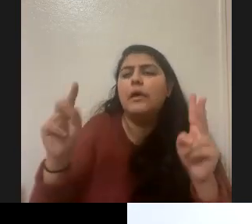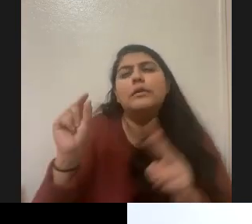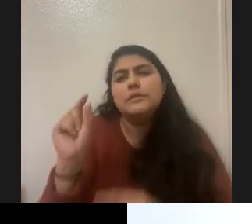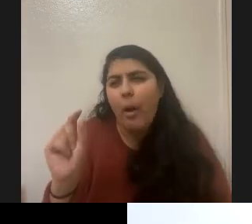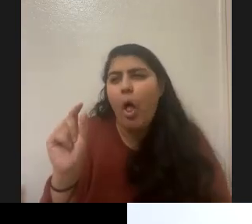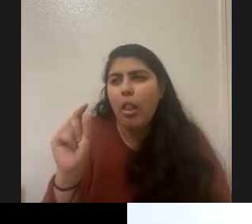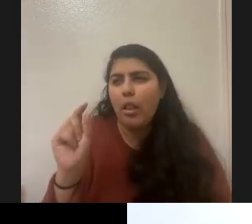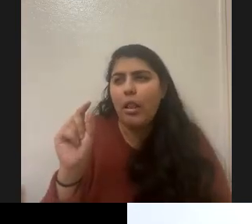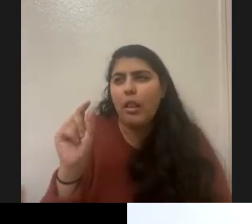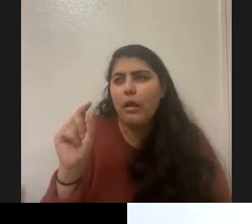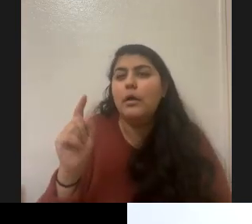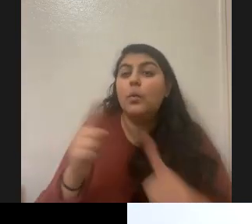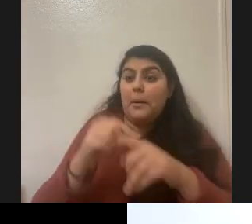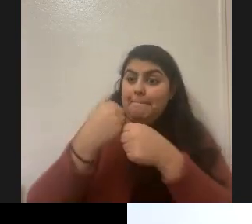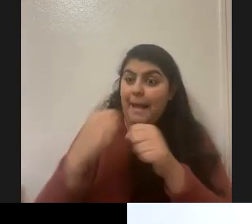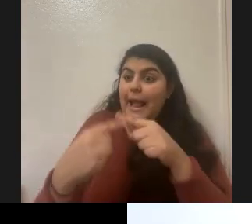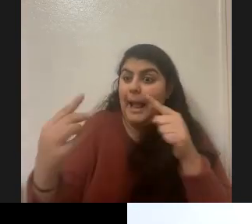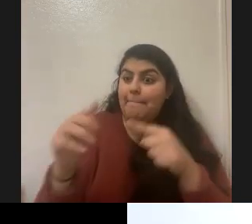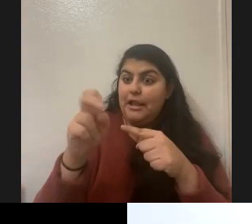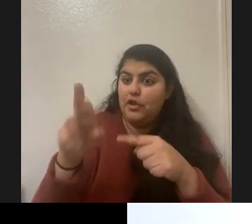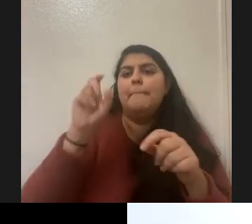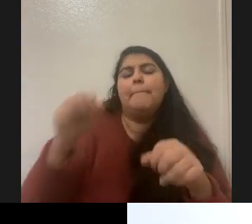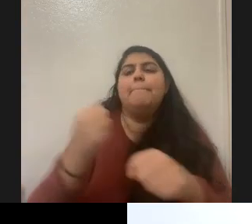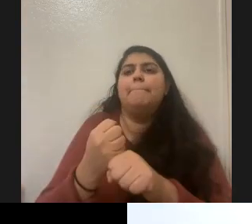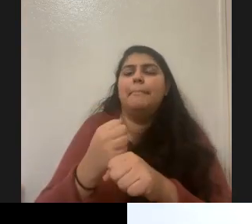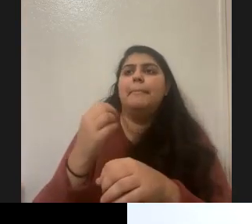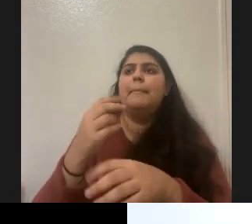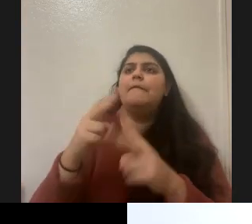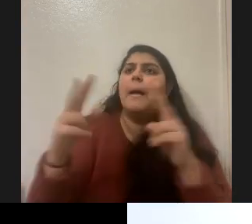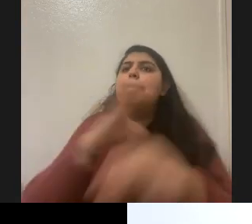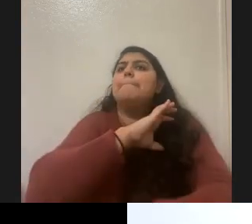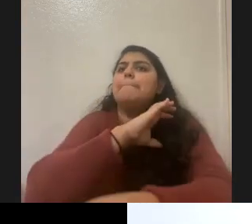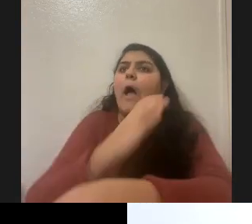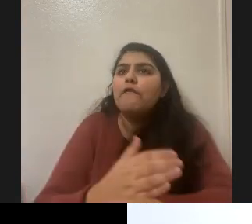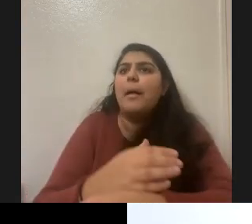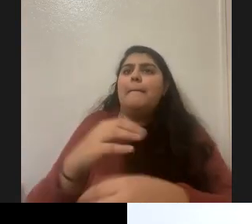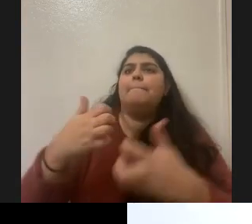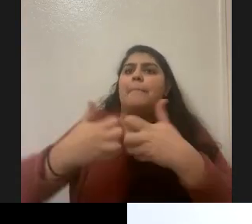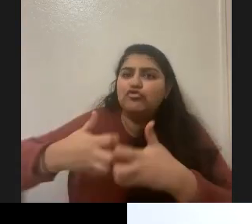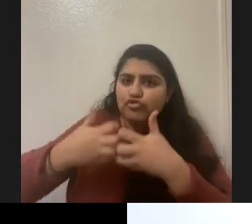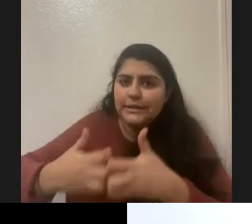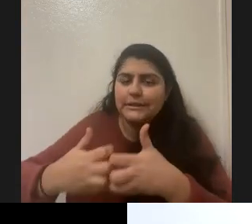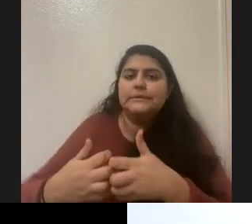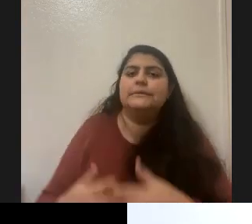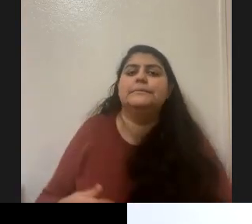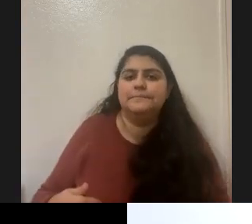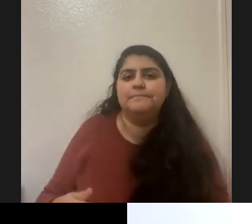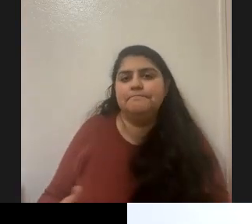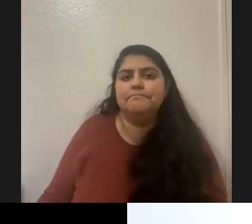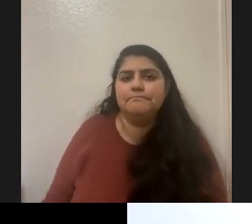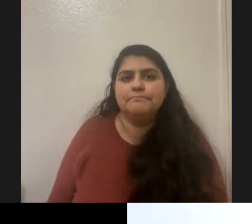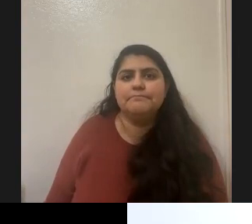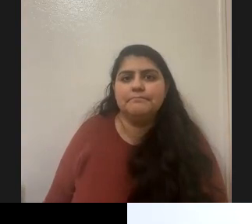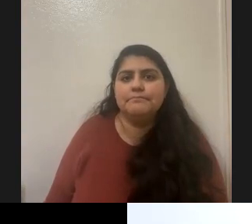Like to actually make antimatter on Earth, you'd need a very powerful machine like CERN or something. Yeah.